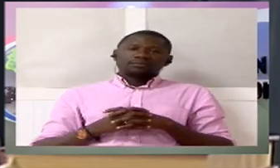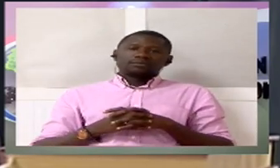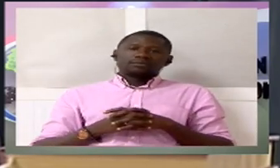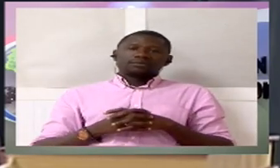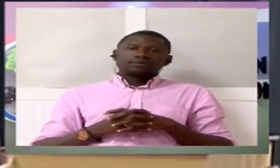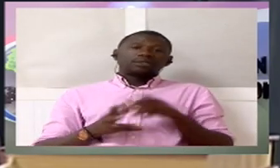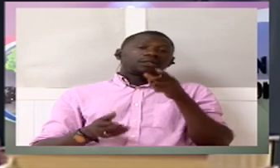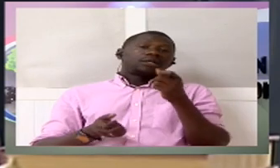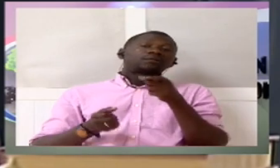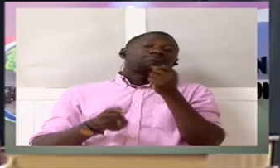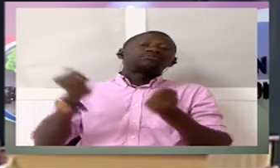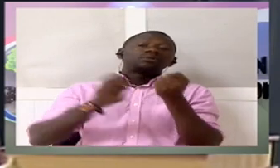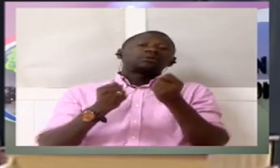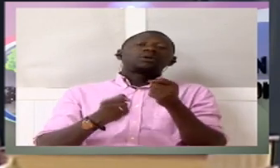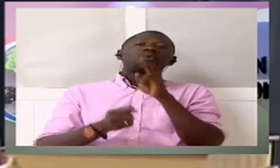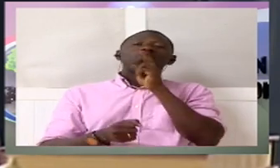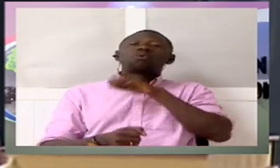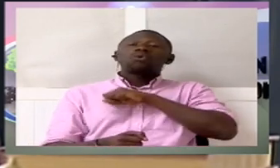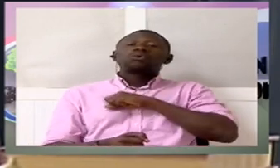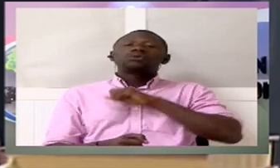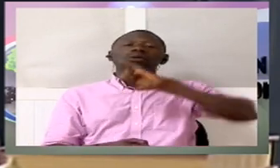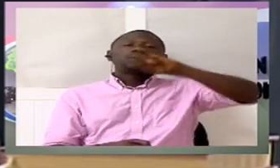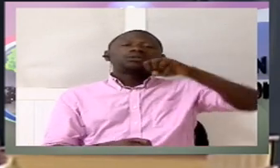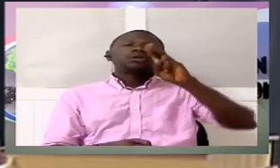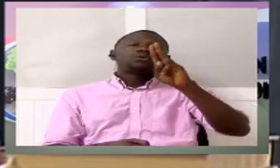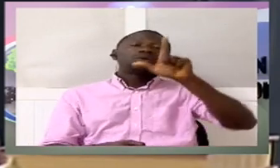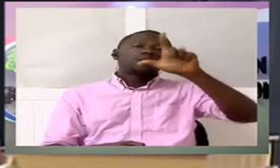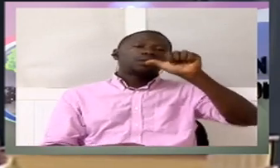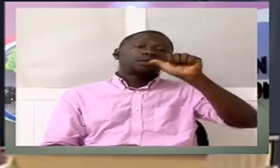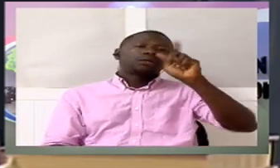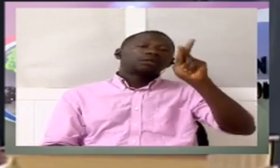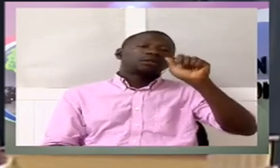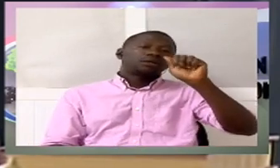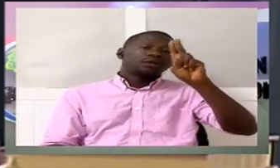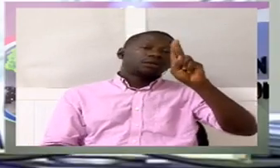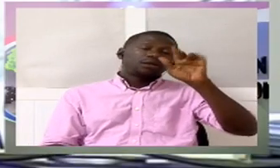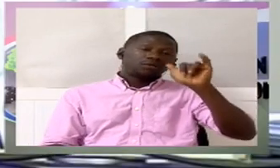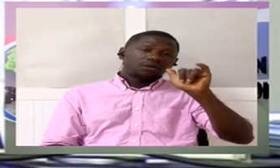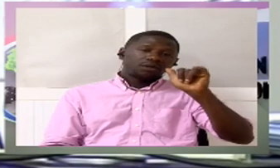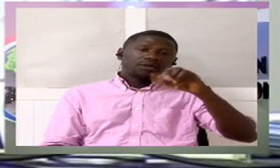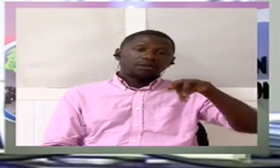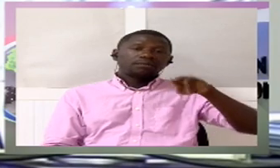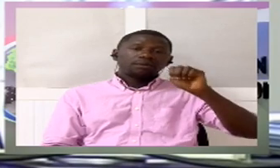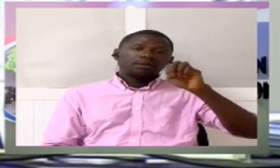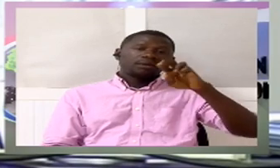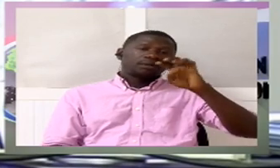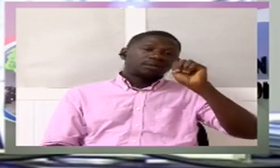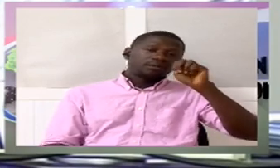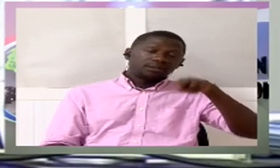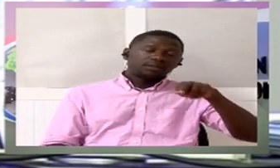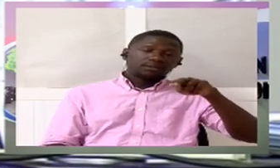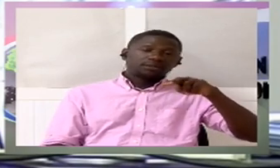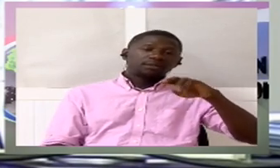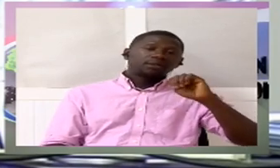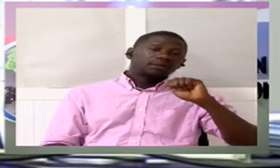That vehicle was Julake Marena's. Not a driver. And his driver. But upon his return, he was